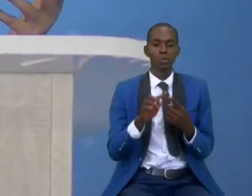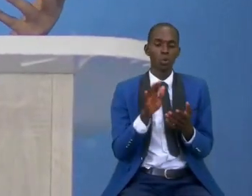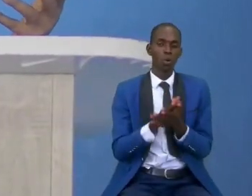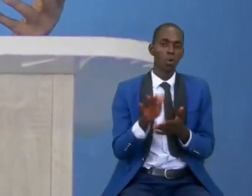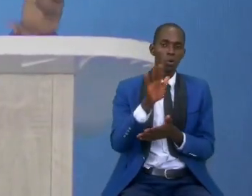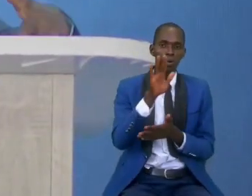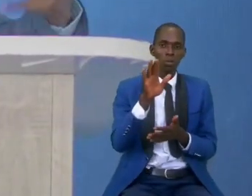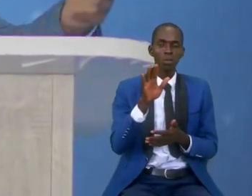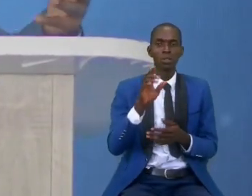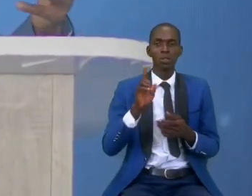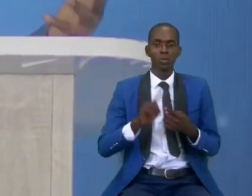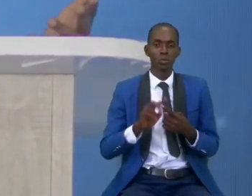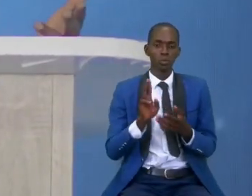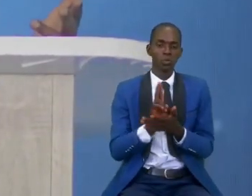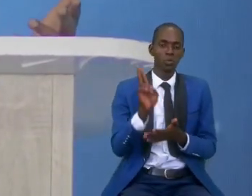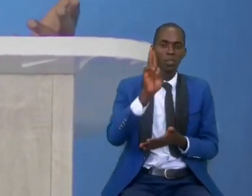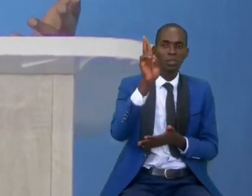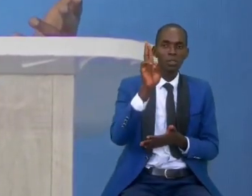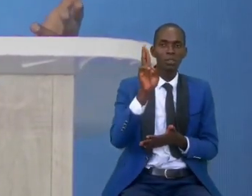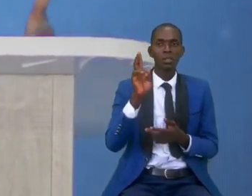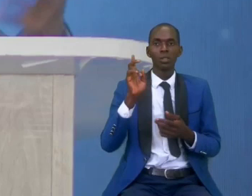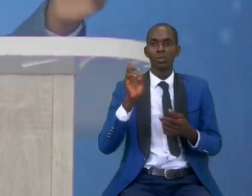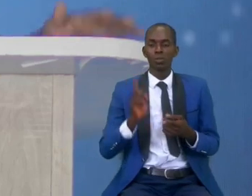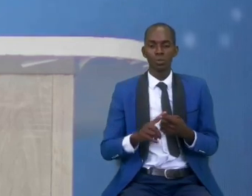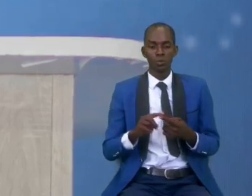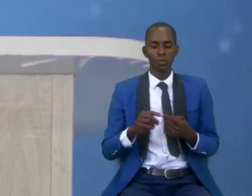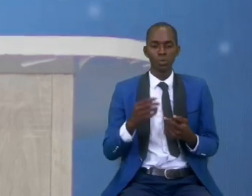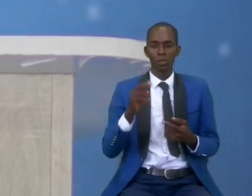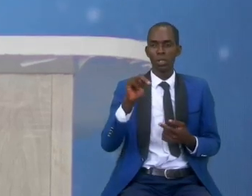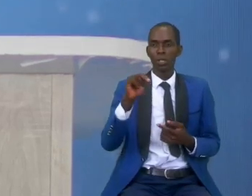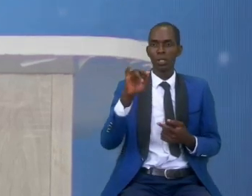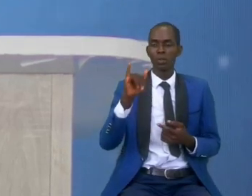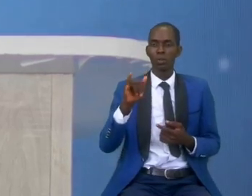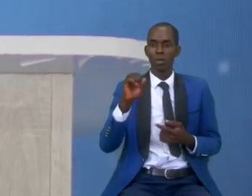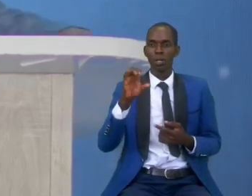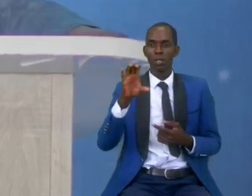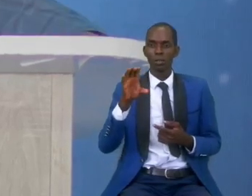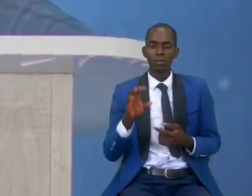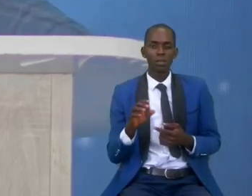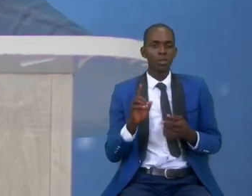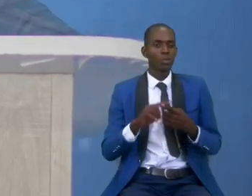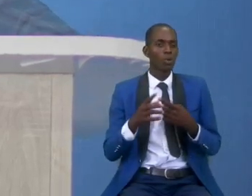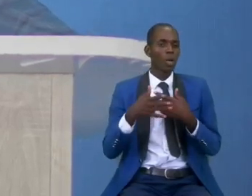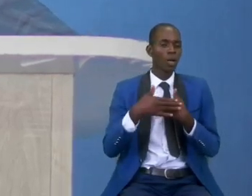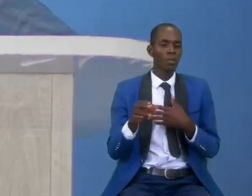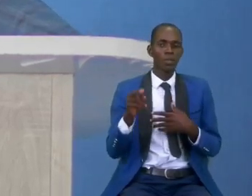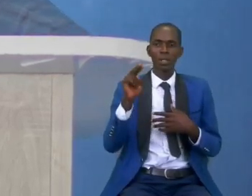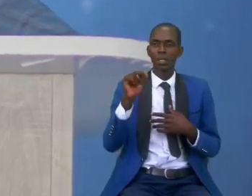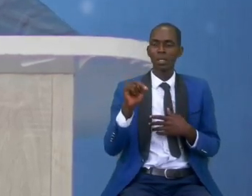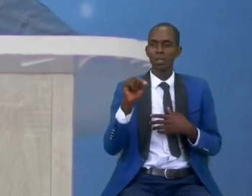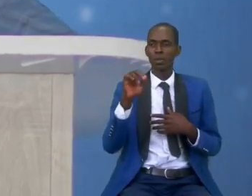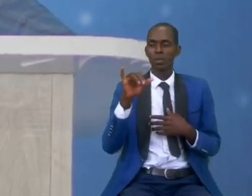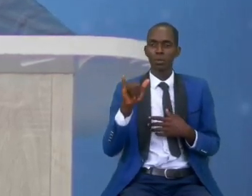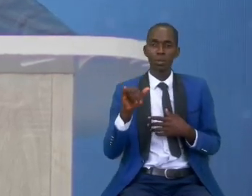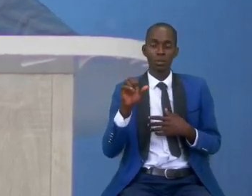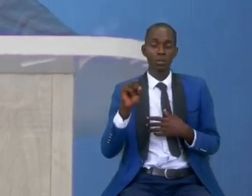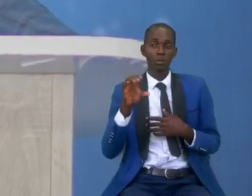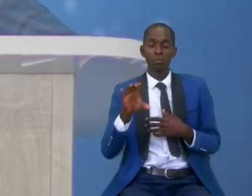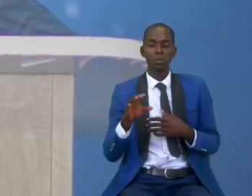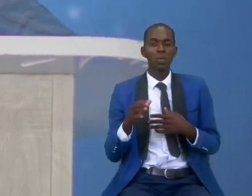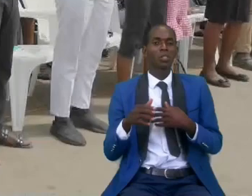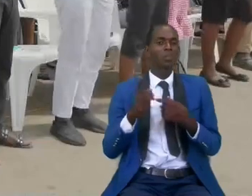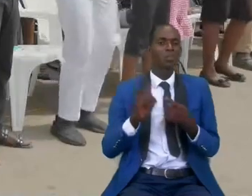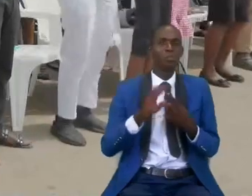service, to after youth service, to professional life, goodness and mercy will follow